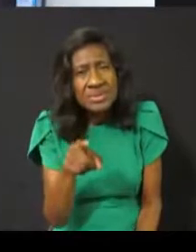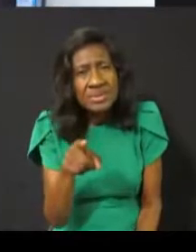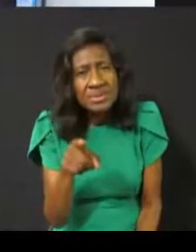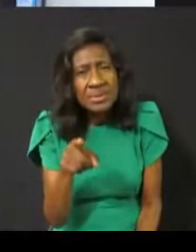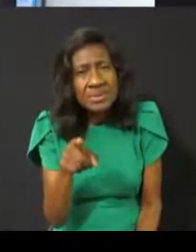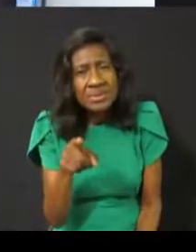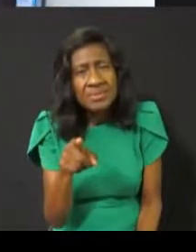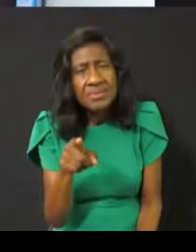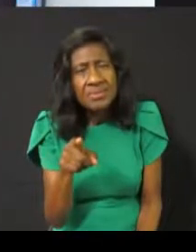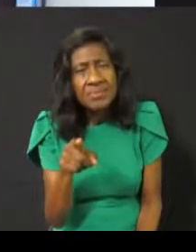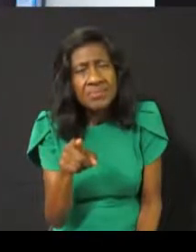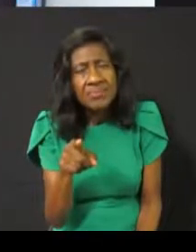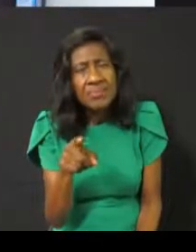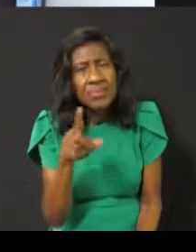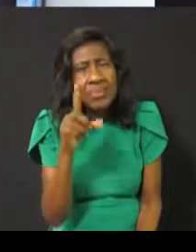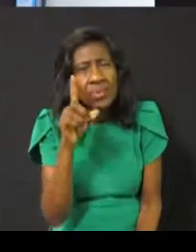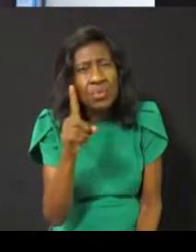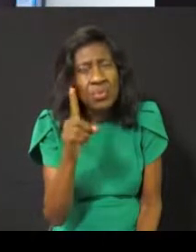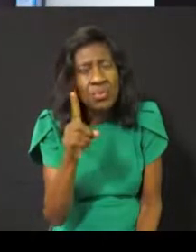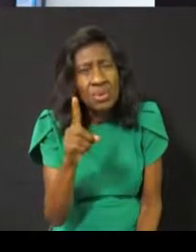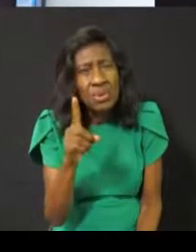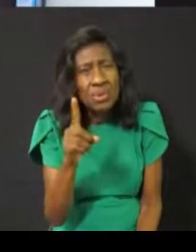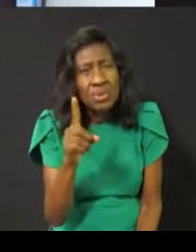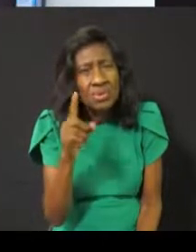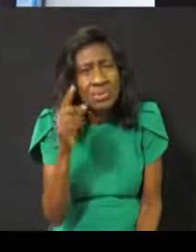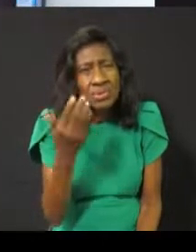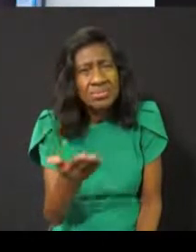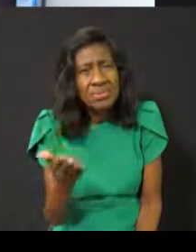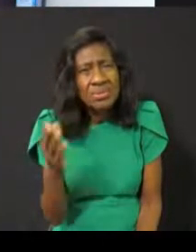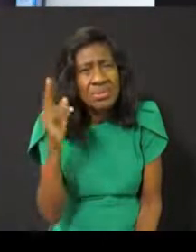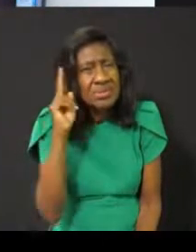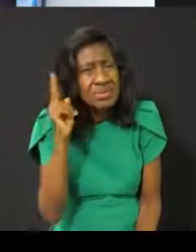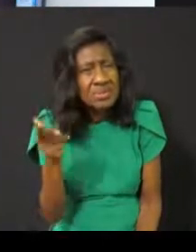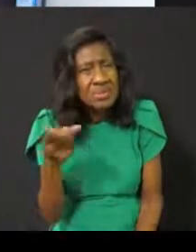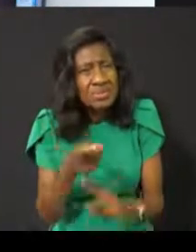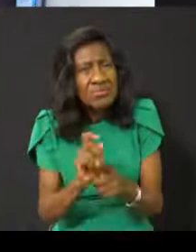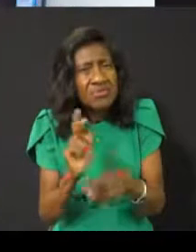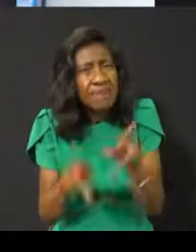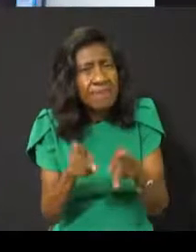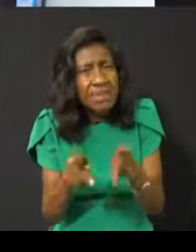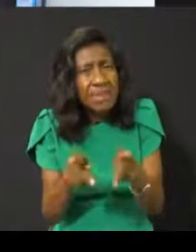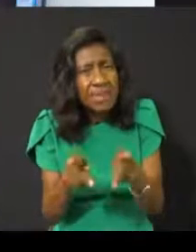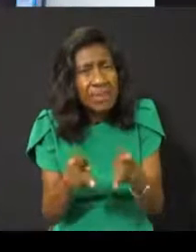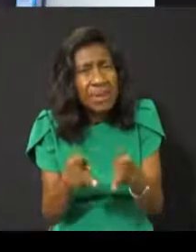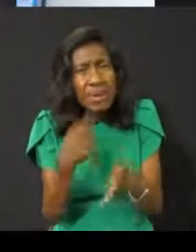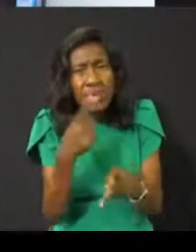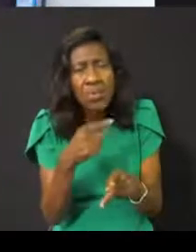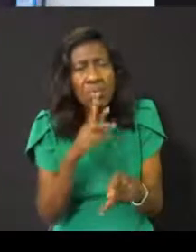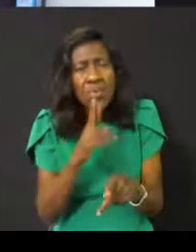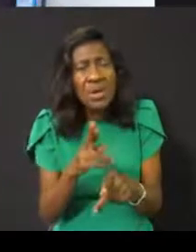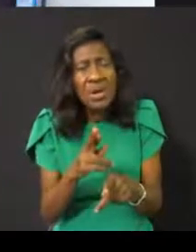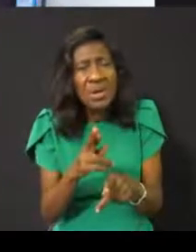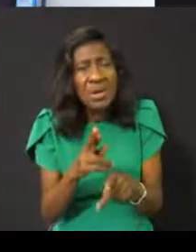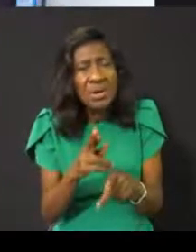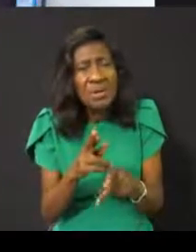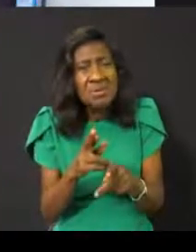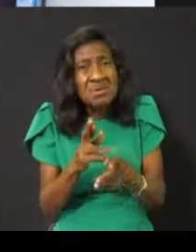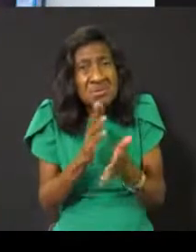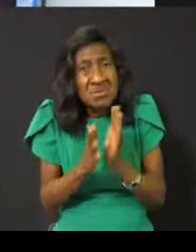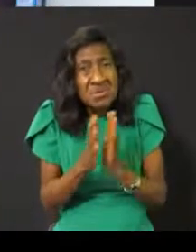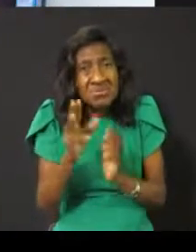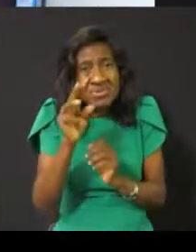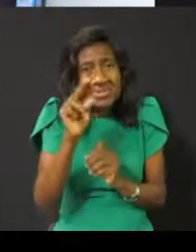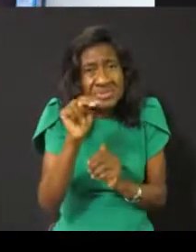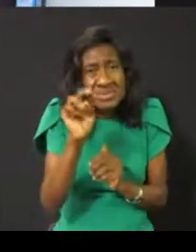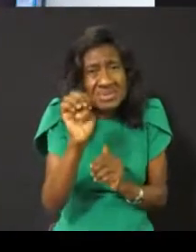question. One of the concerns I've heard from folks, it has had to do with people who are just nervous about making any decisions